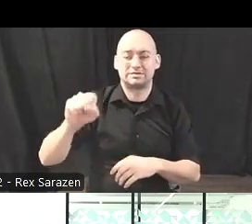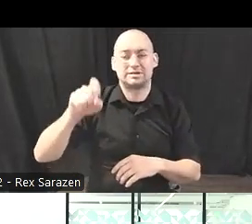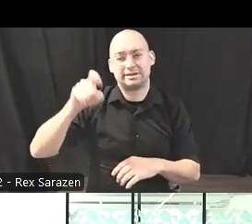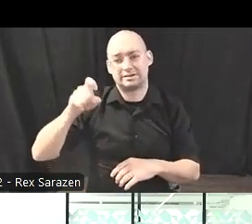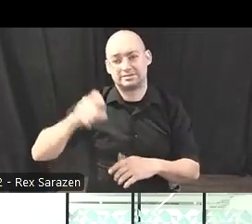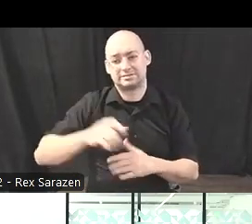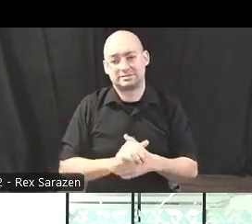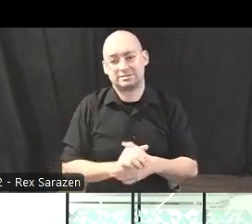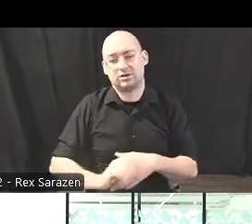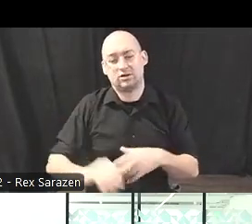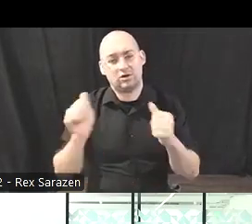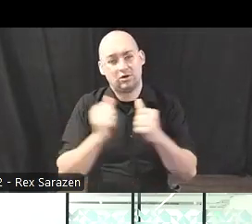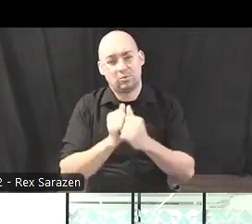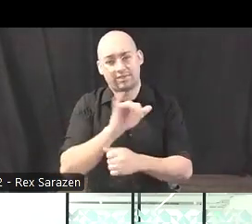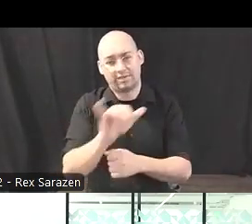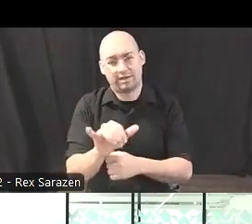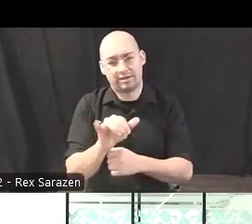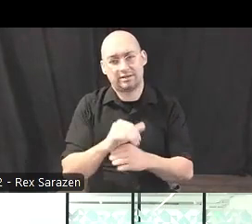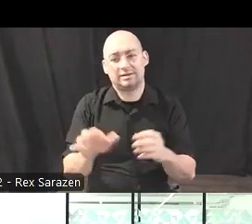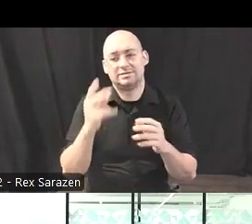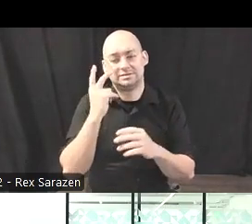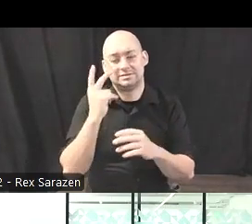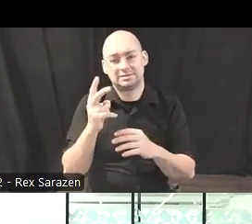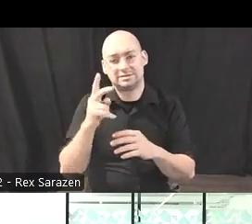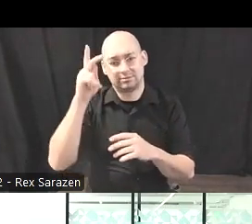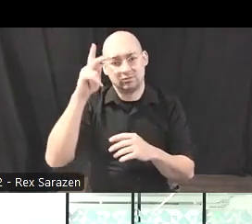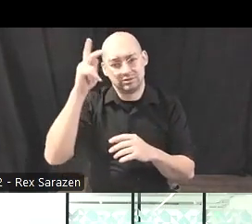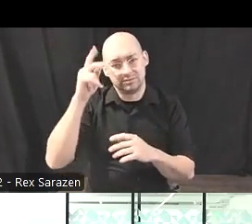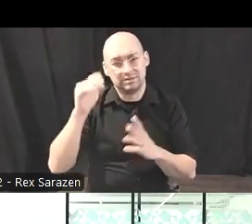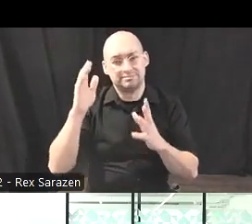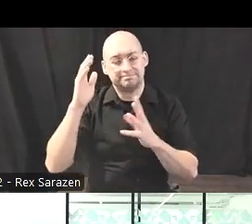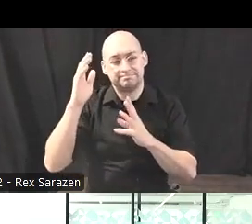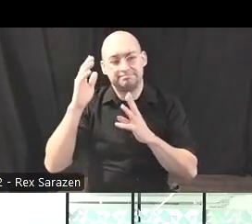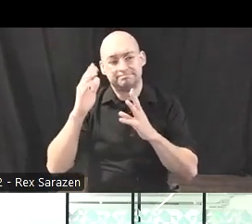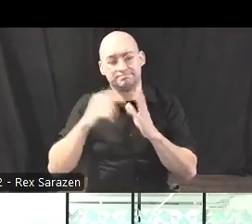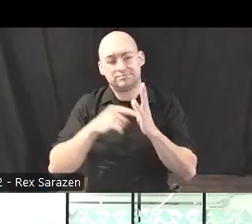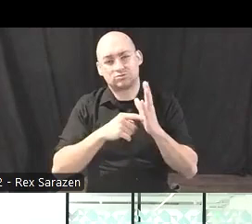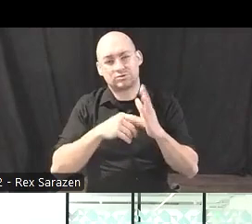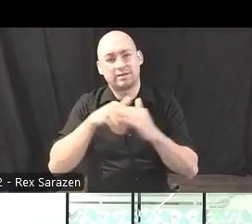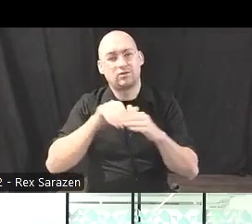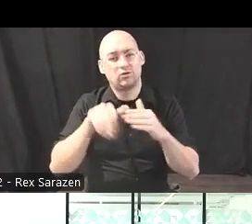all of that, you're going to see these principles of these buckets reflected in the new initiative.